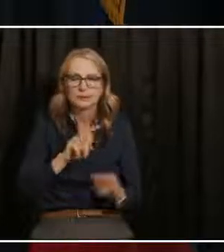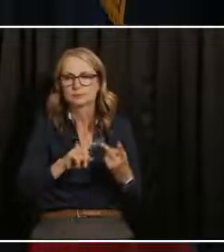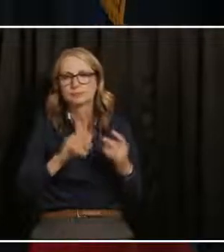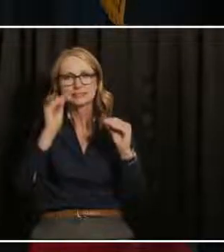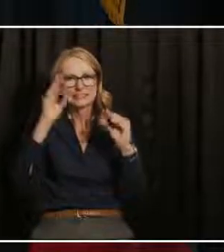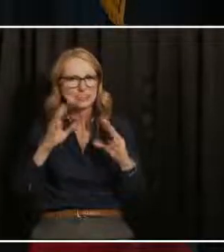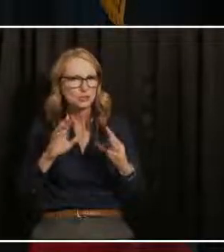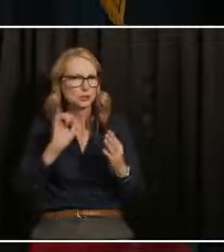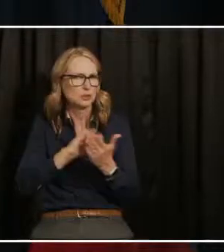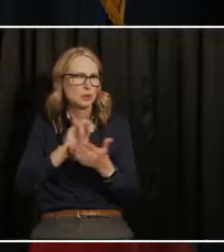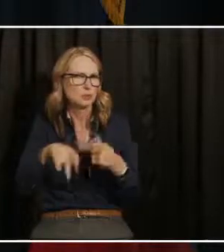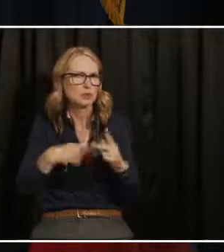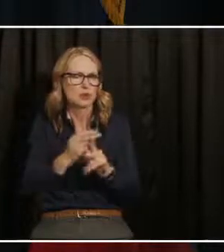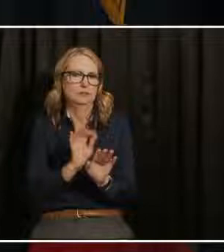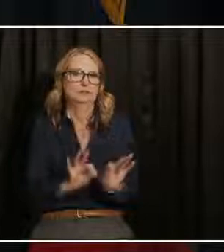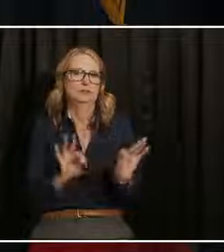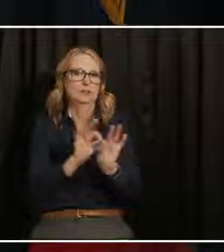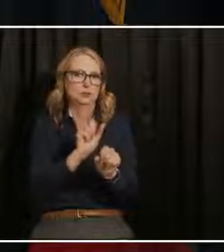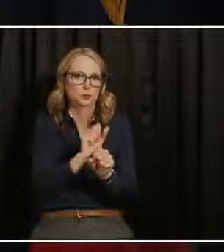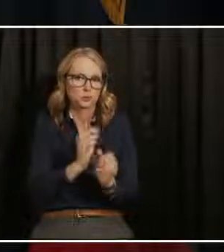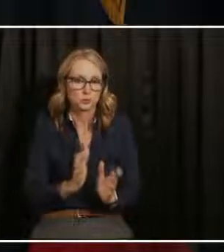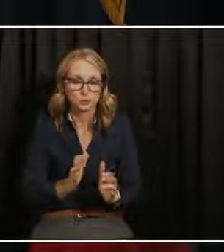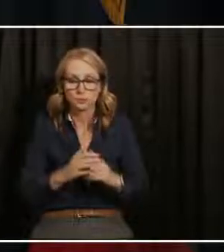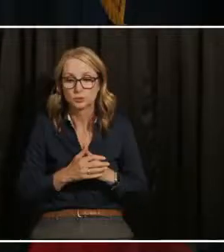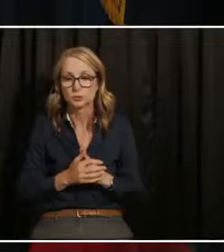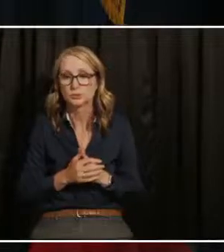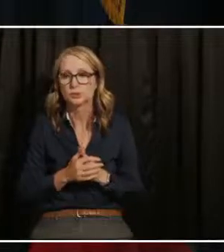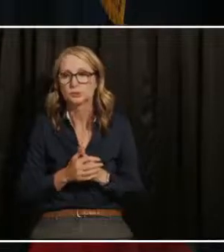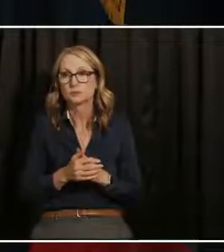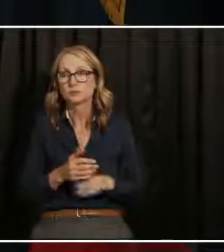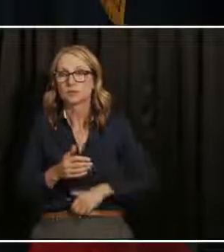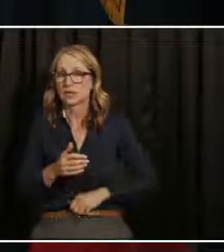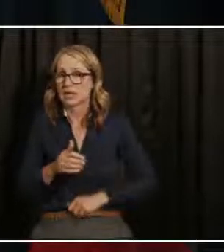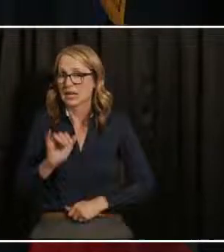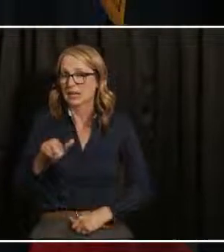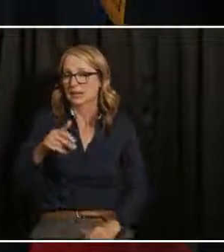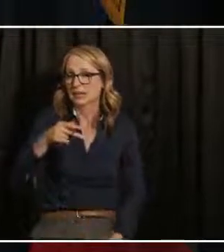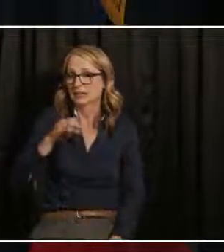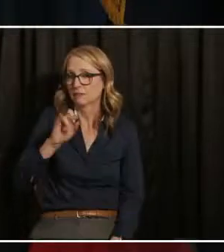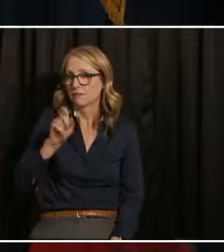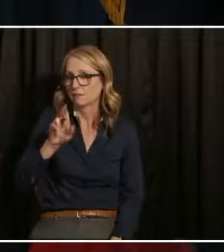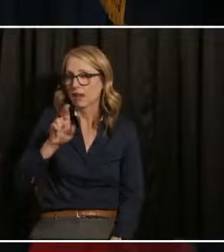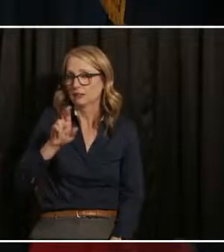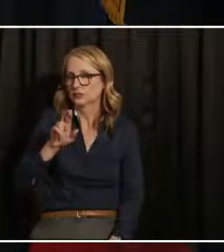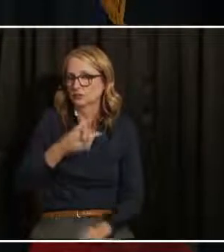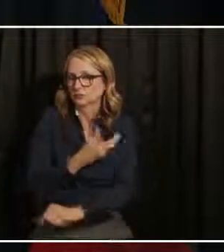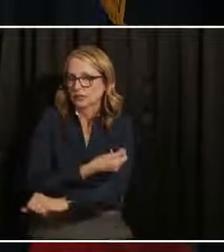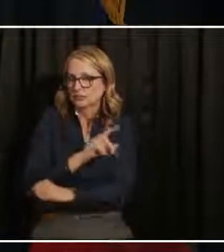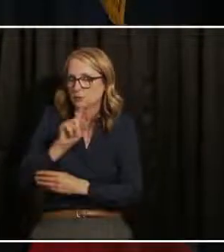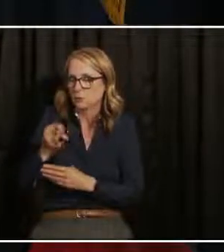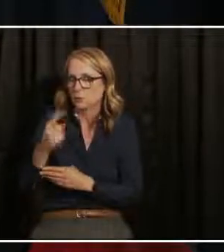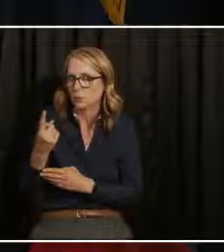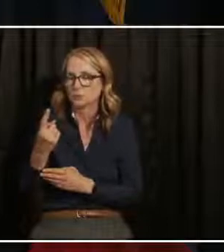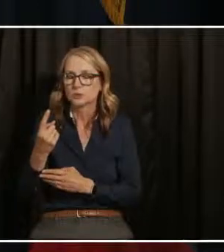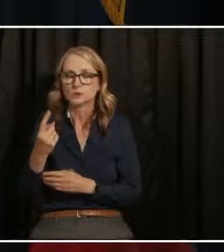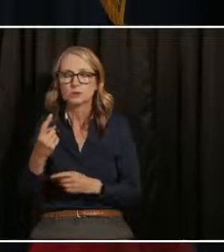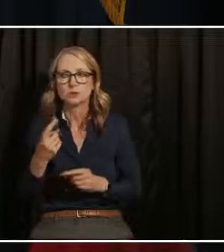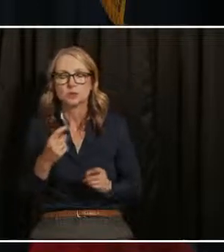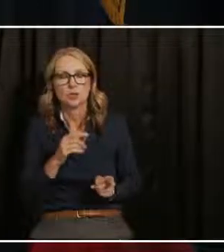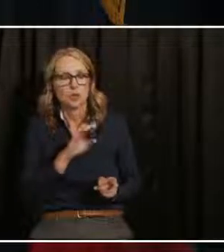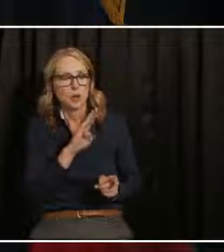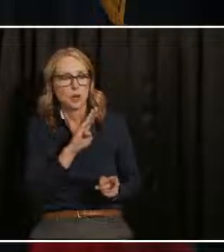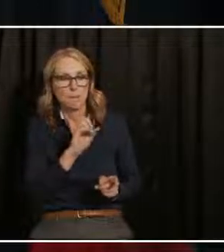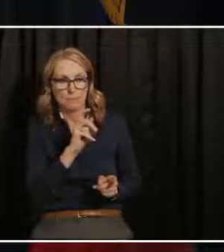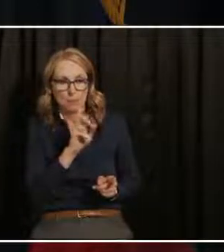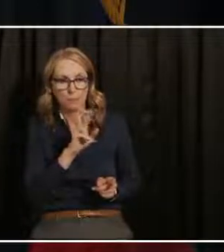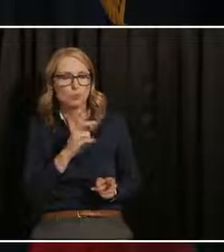cetera. After 6 months, and this is just the Pfizer vaccine in this case, there are boosters available for Moderna as